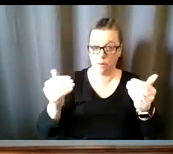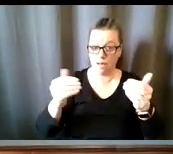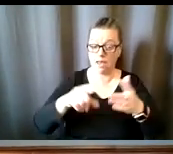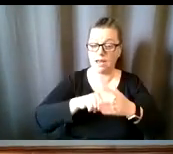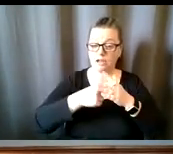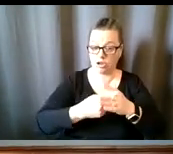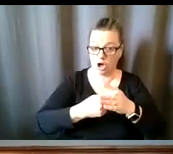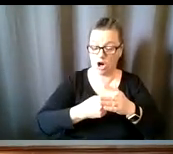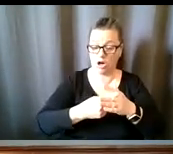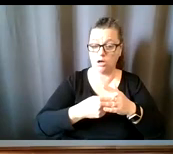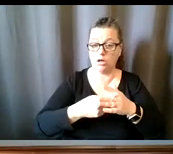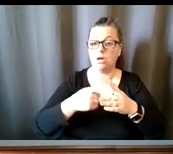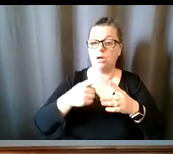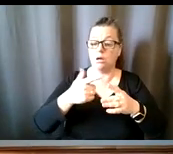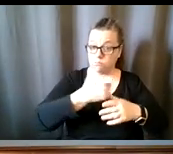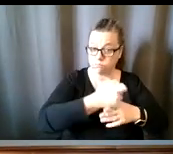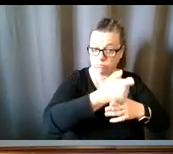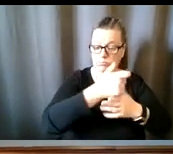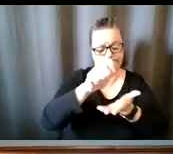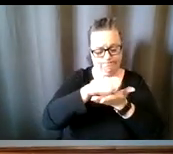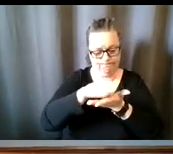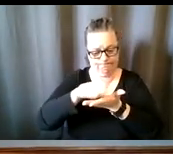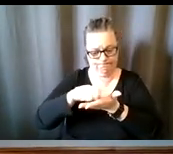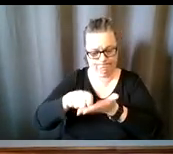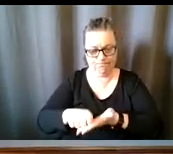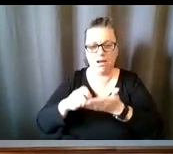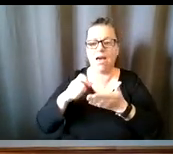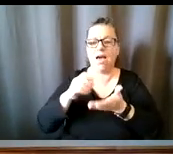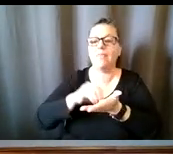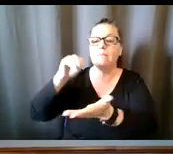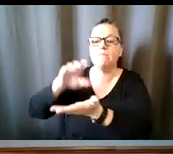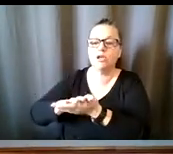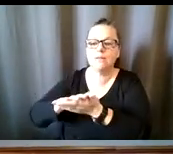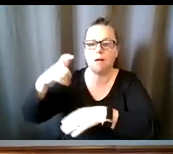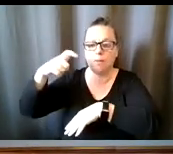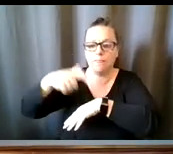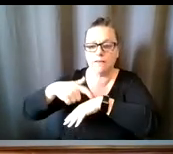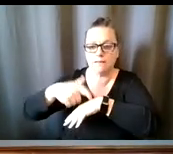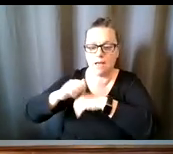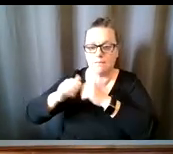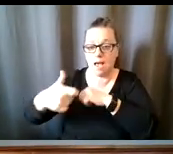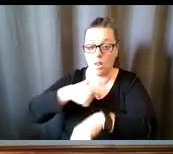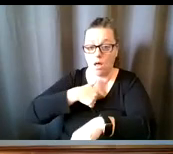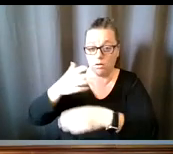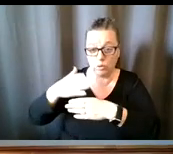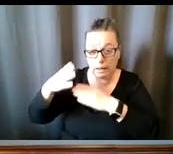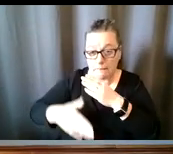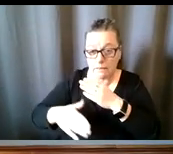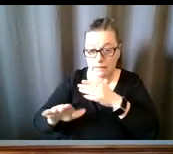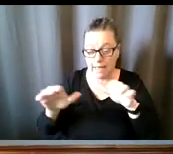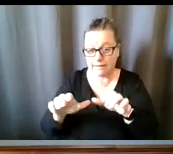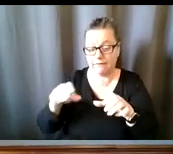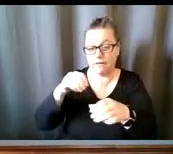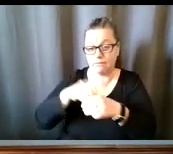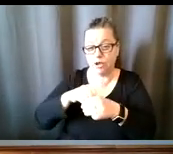finish, go ahead and put the time that it took you to go ahead and complete this activity in the chat. All right. And for me,